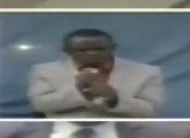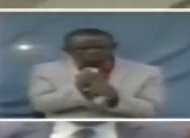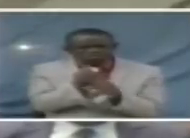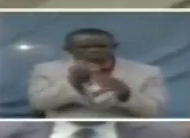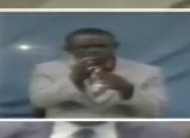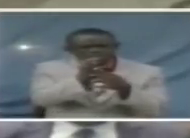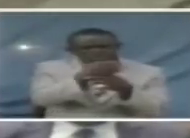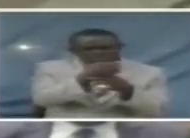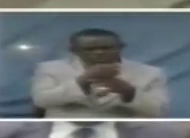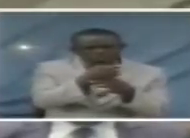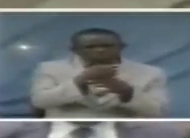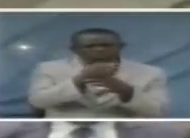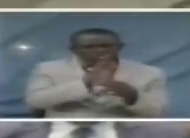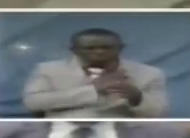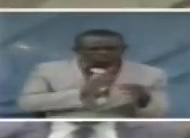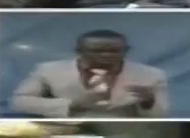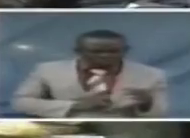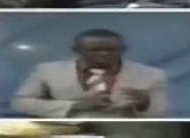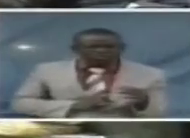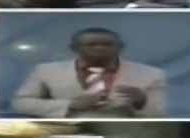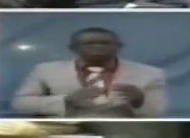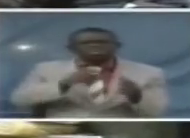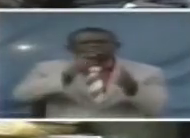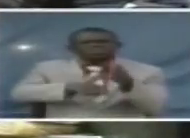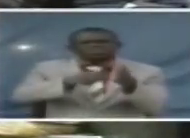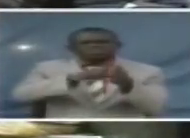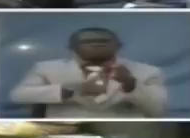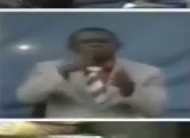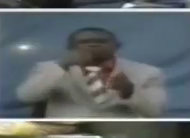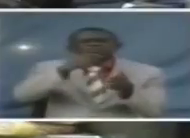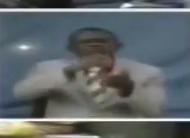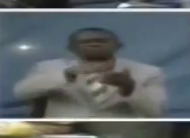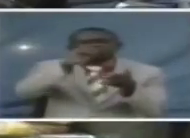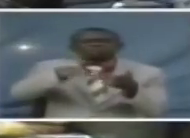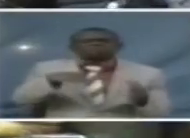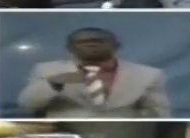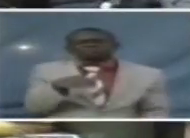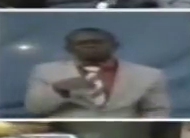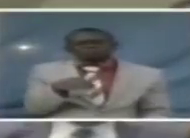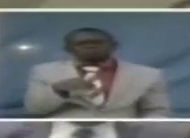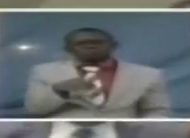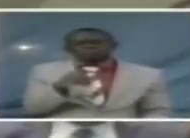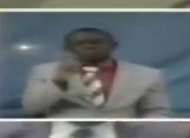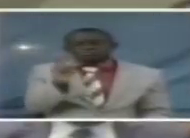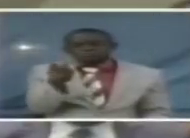are used in the manufacture of stock feeds and fish feed.